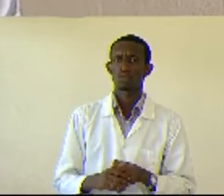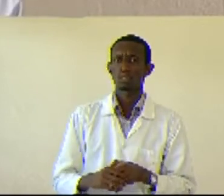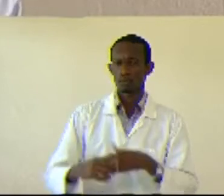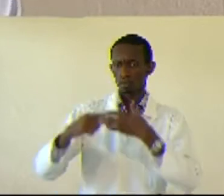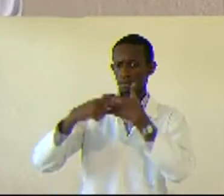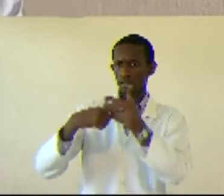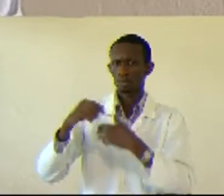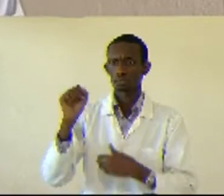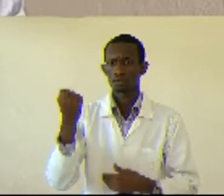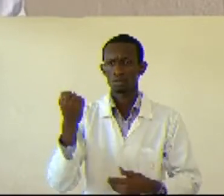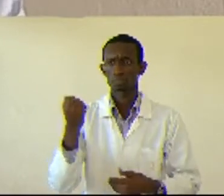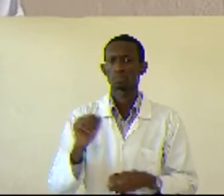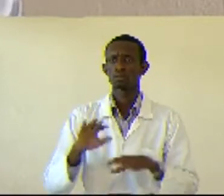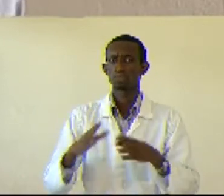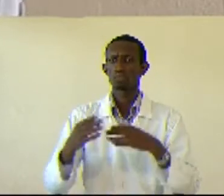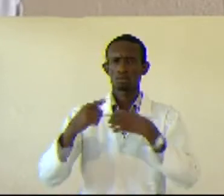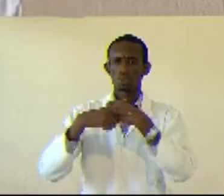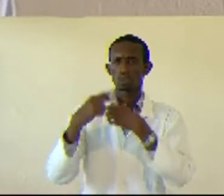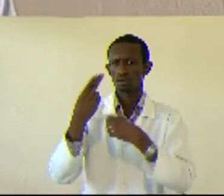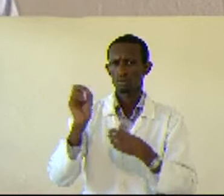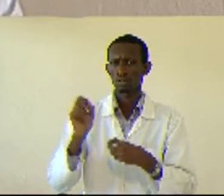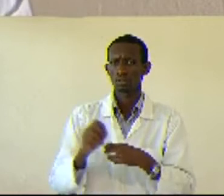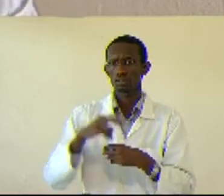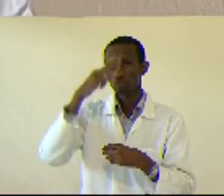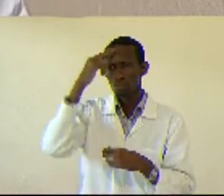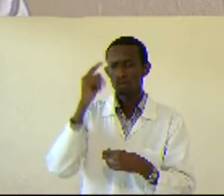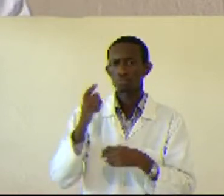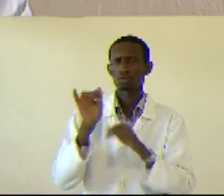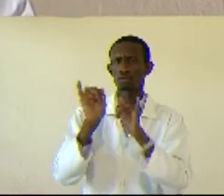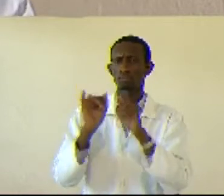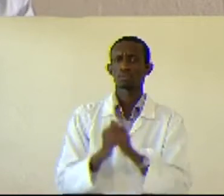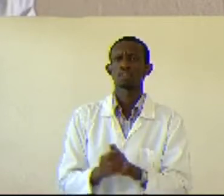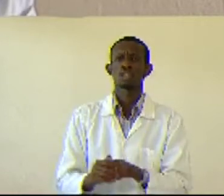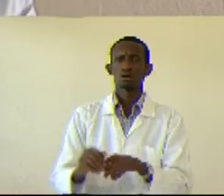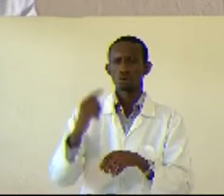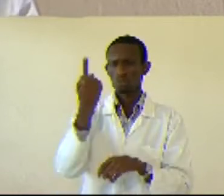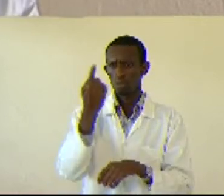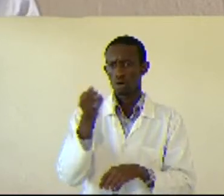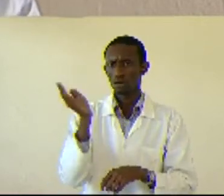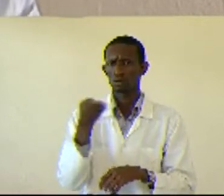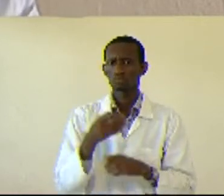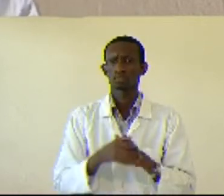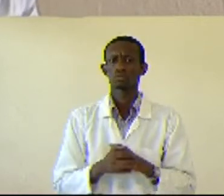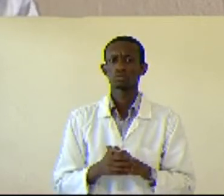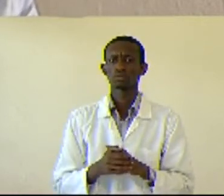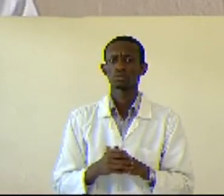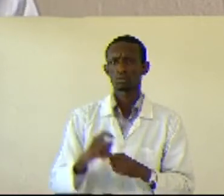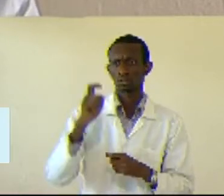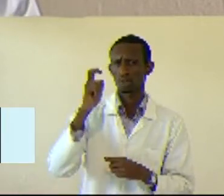5, minus 20 because it is a constant, then integral of 1 of x squared